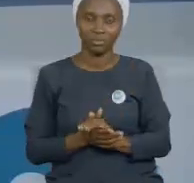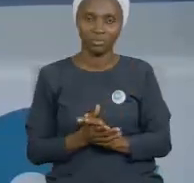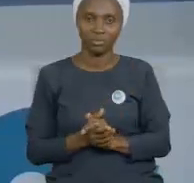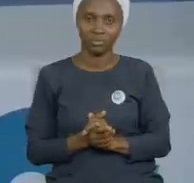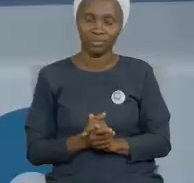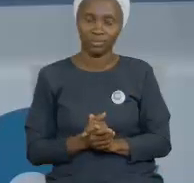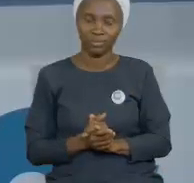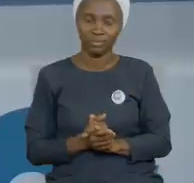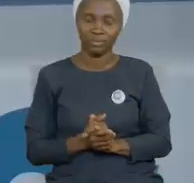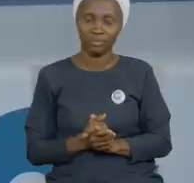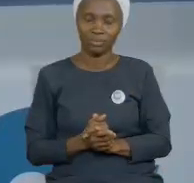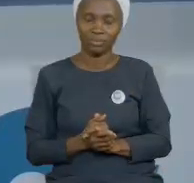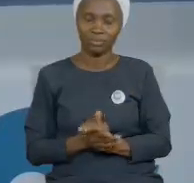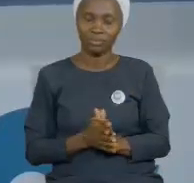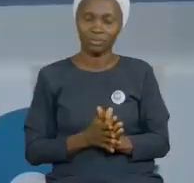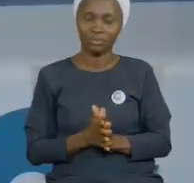You are still seated?